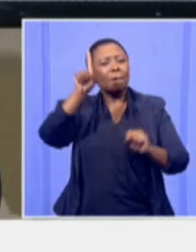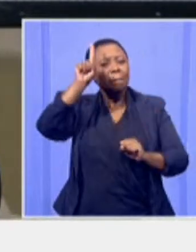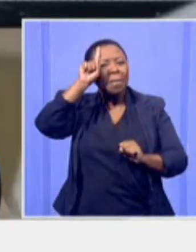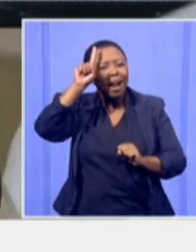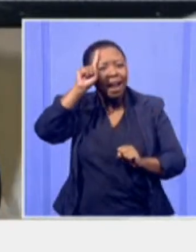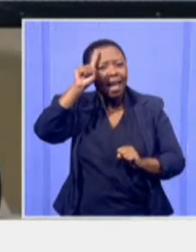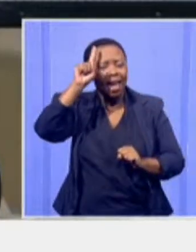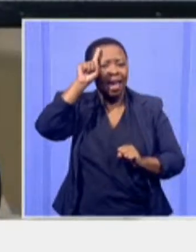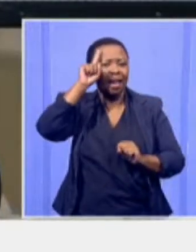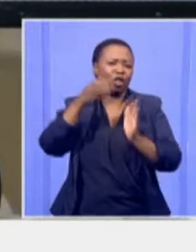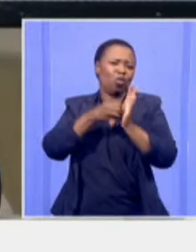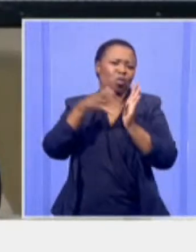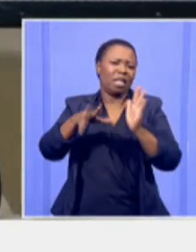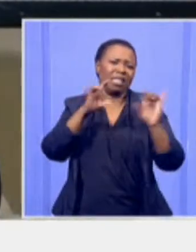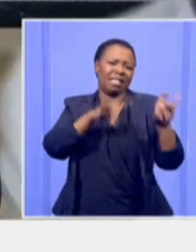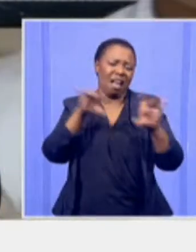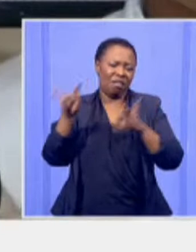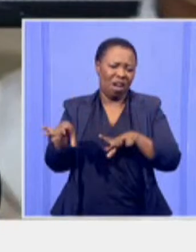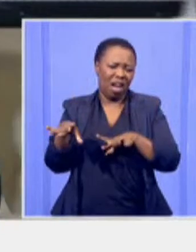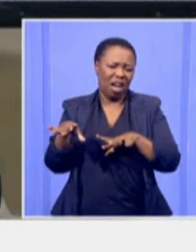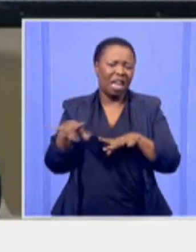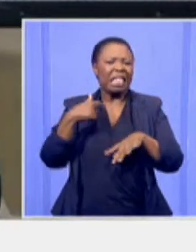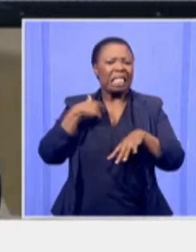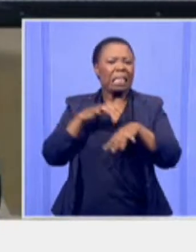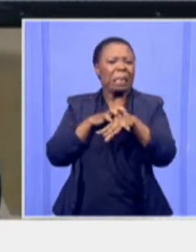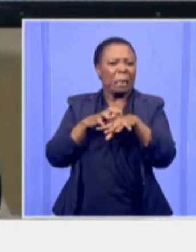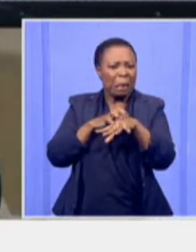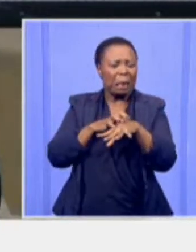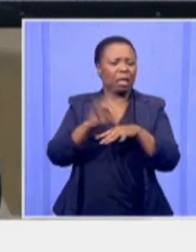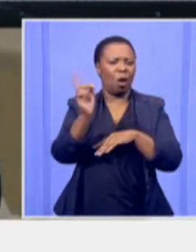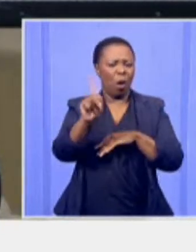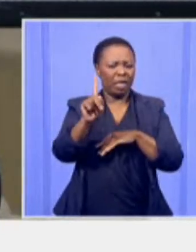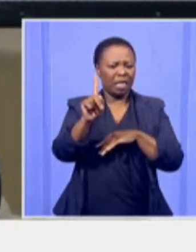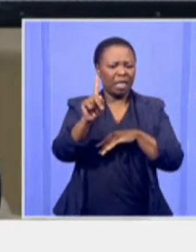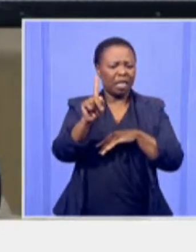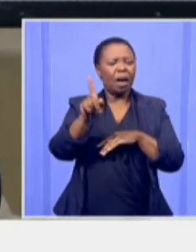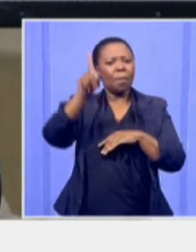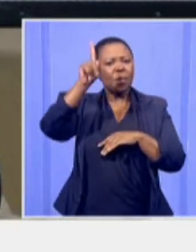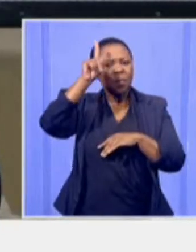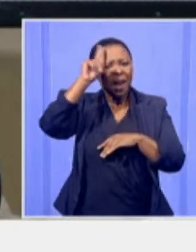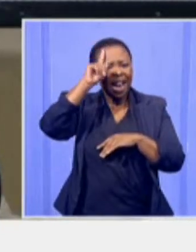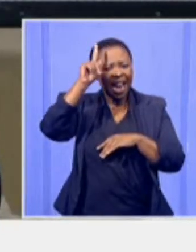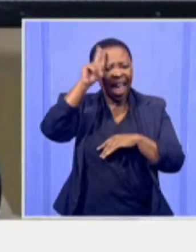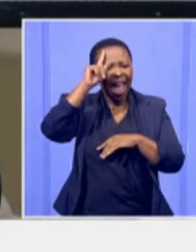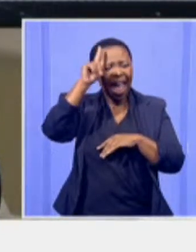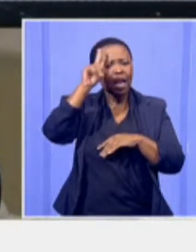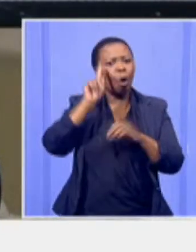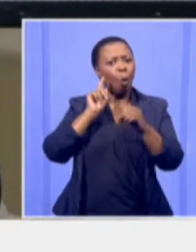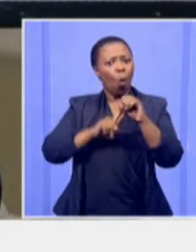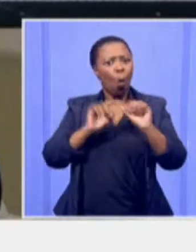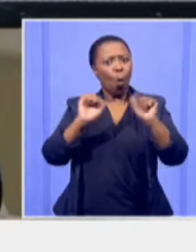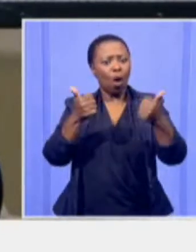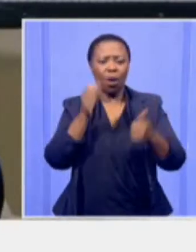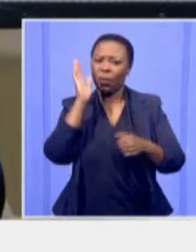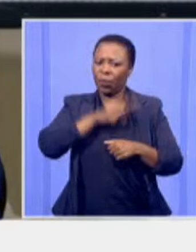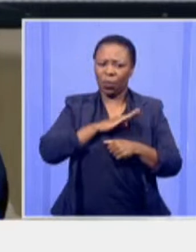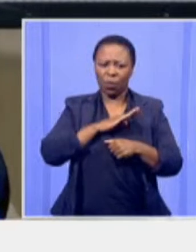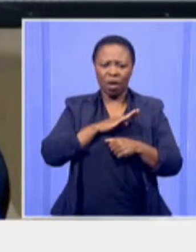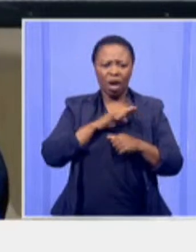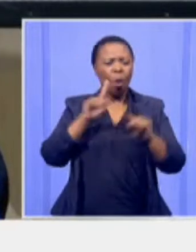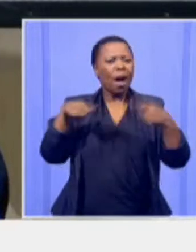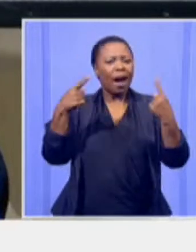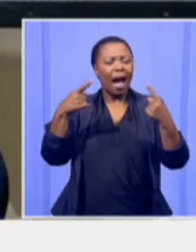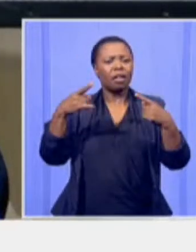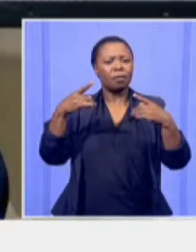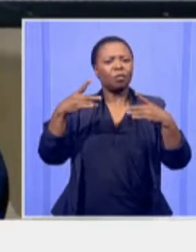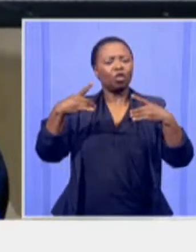suffering. And one thing that agitates us as an SRC is black incompetence. We cannot have a chair of council